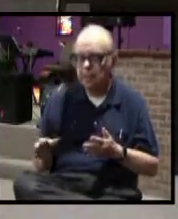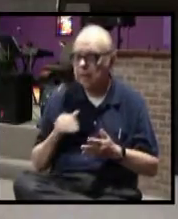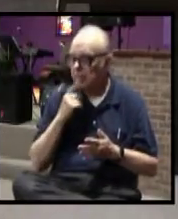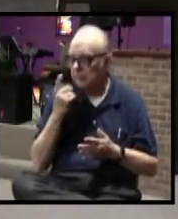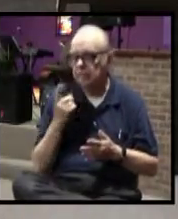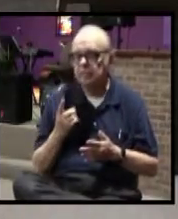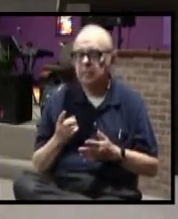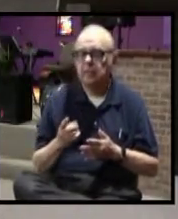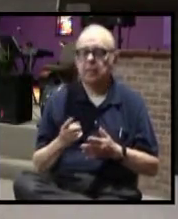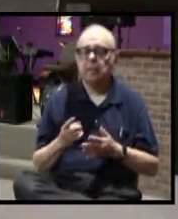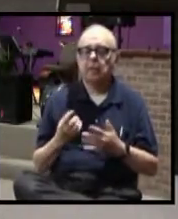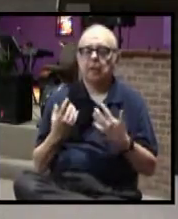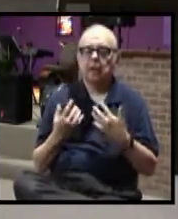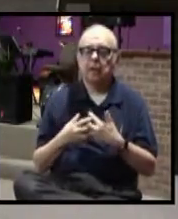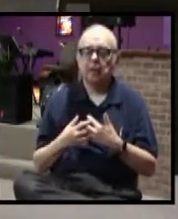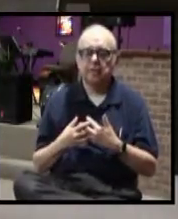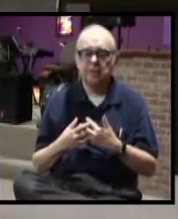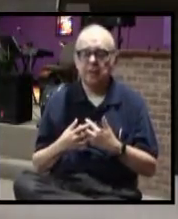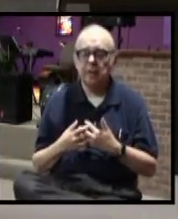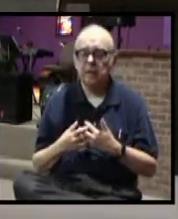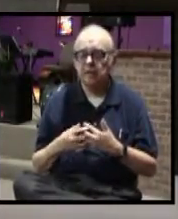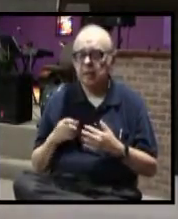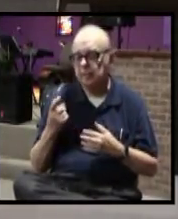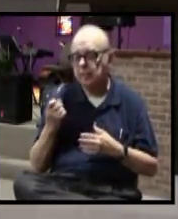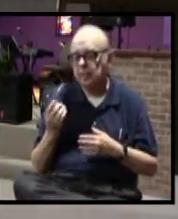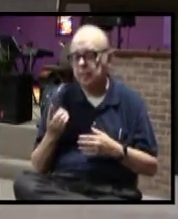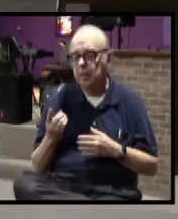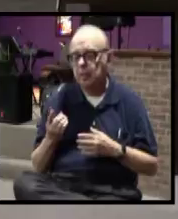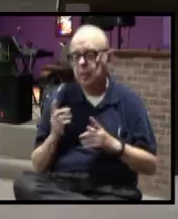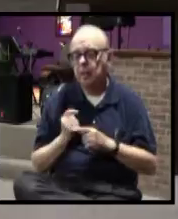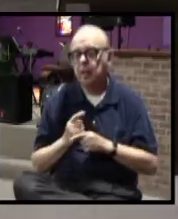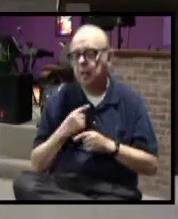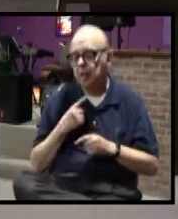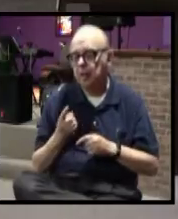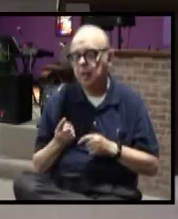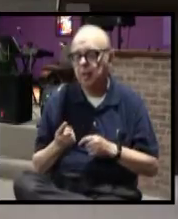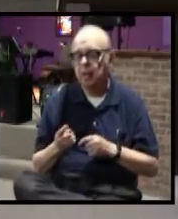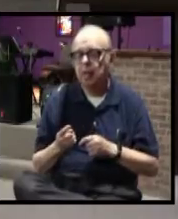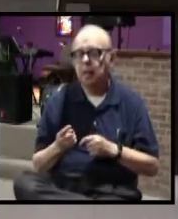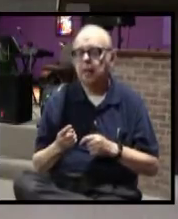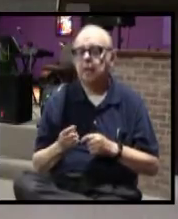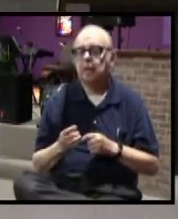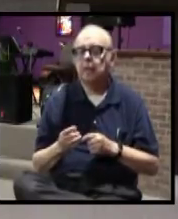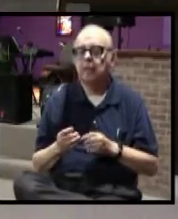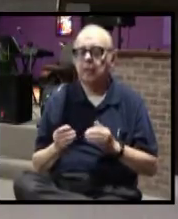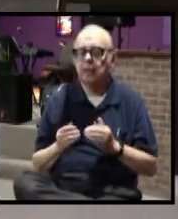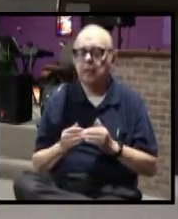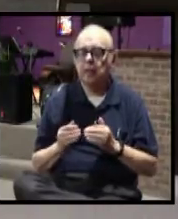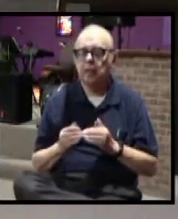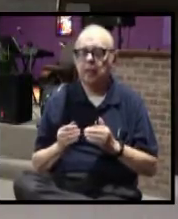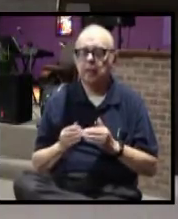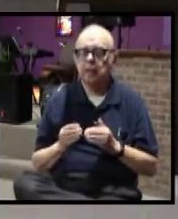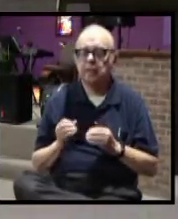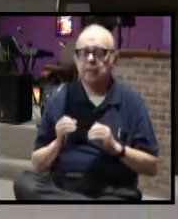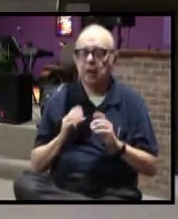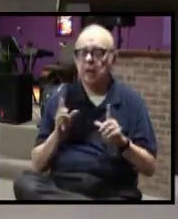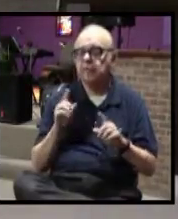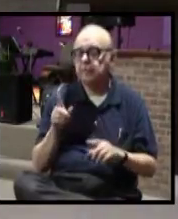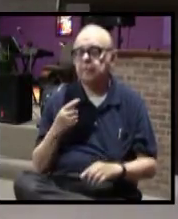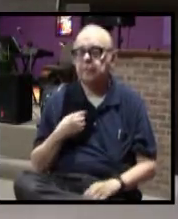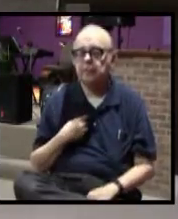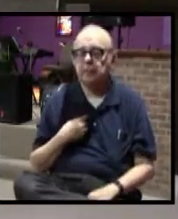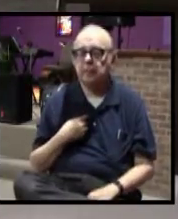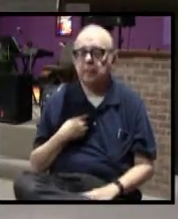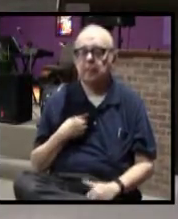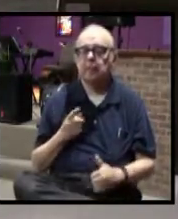But mostly, they are very much in tune when they're treated differently from everyone else. Trust me when I tell you this hurts them, even if it's